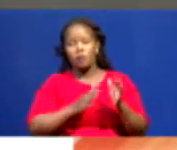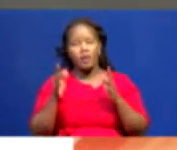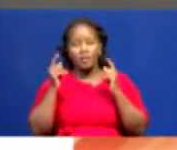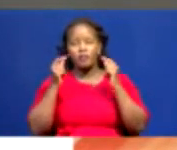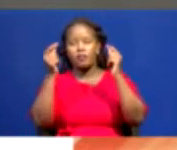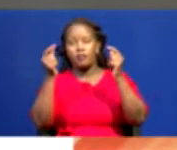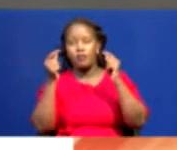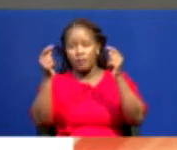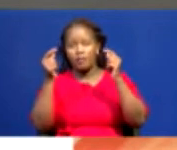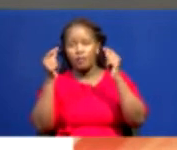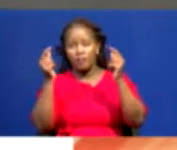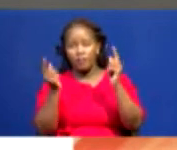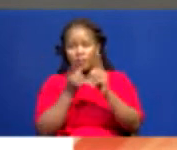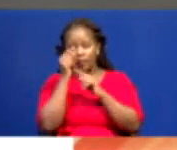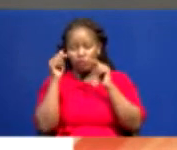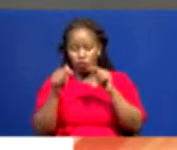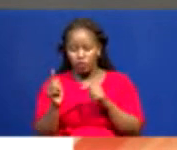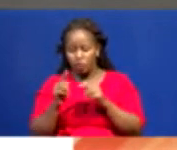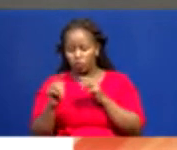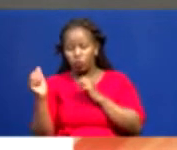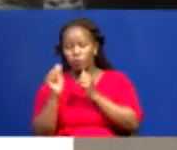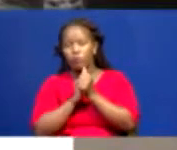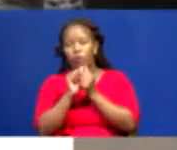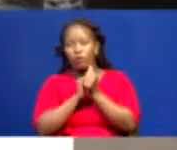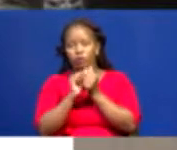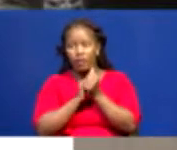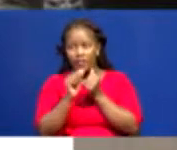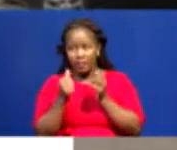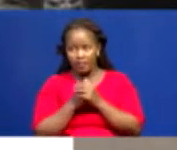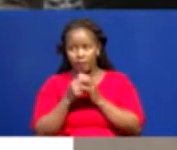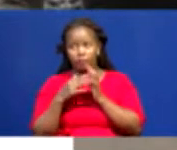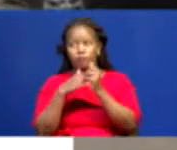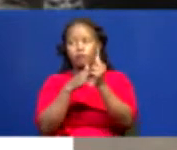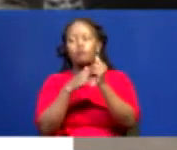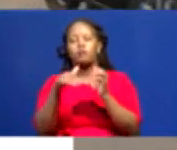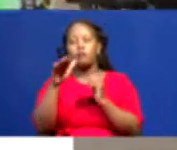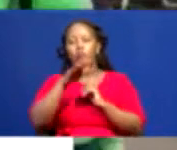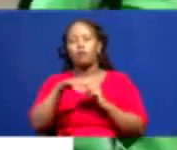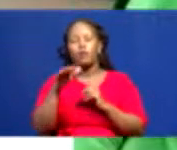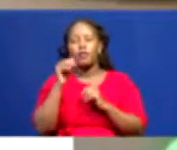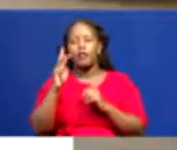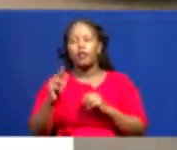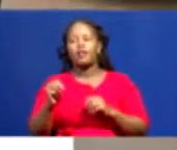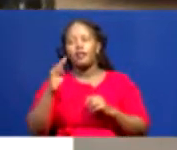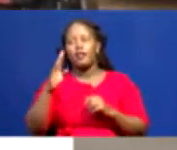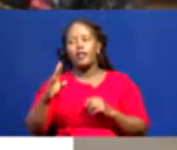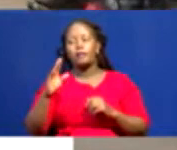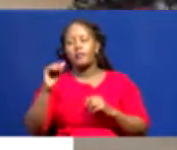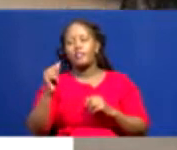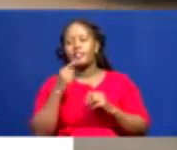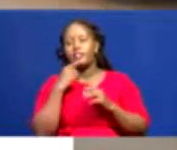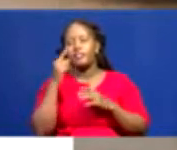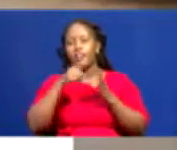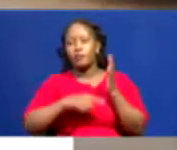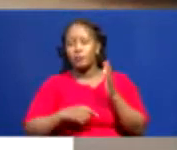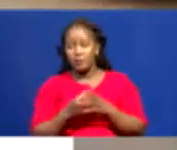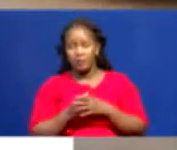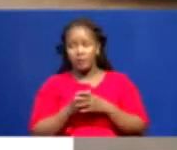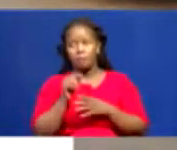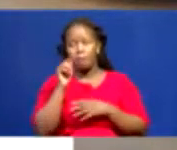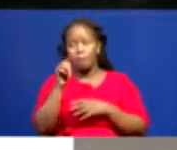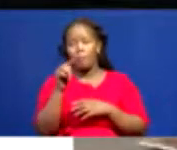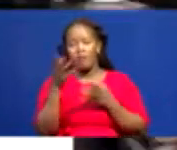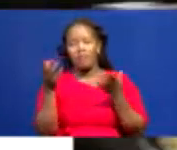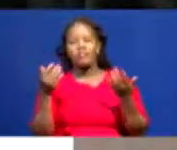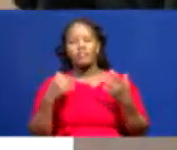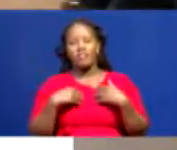scheduled to take place today through to Friday, led by Kirimari Ward Member of County Assembly Ibrahim Swale. The leaders said that they